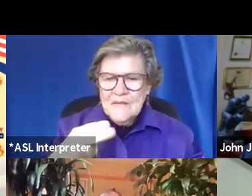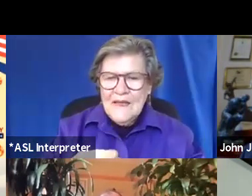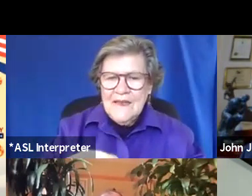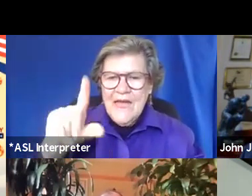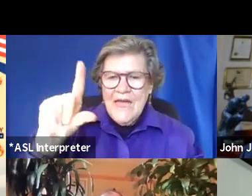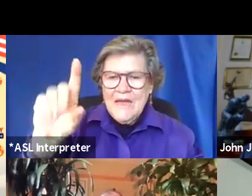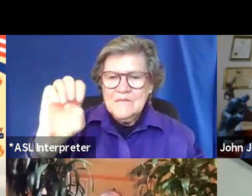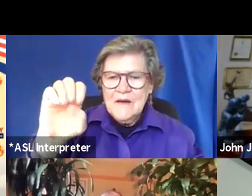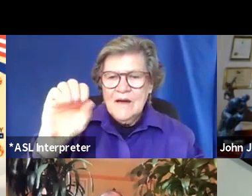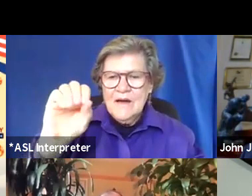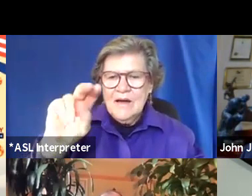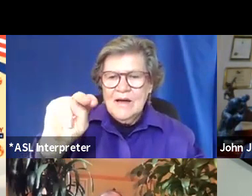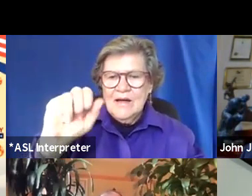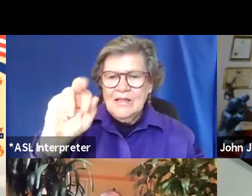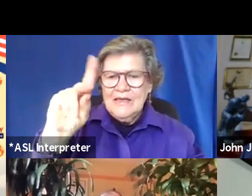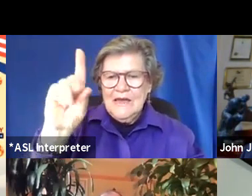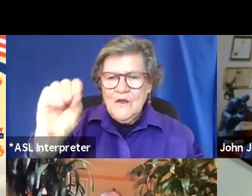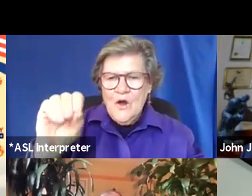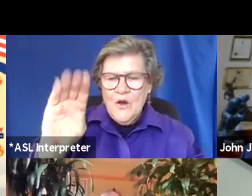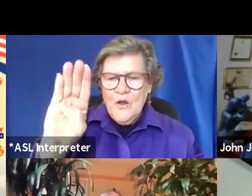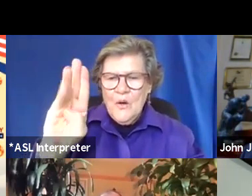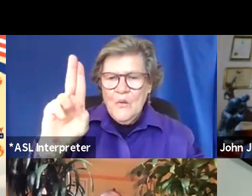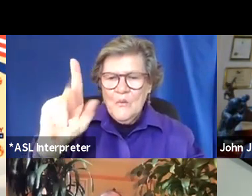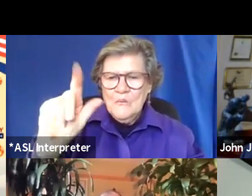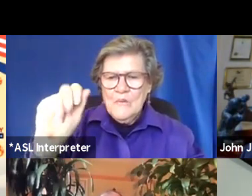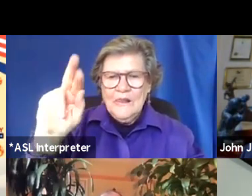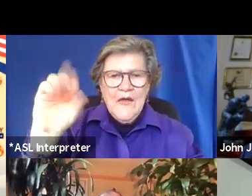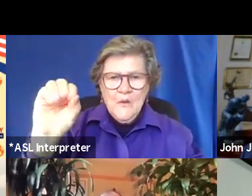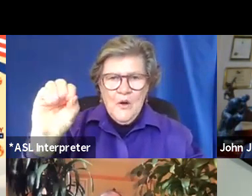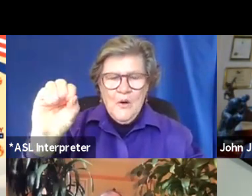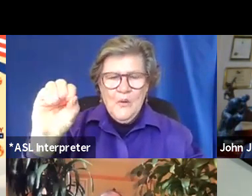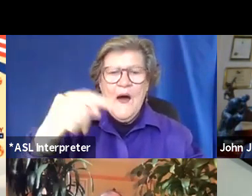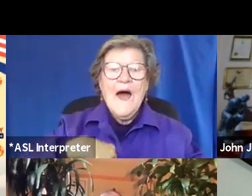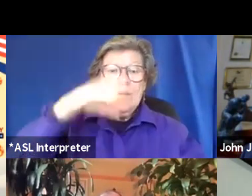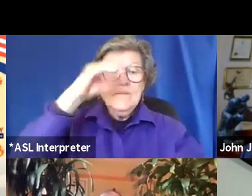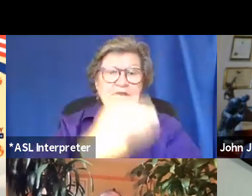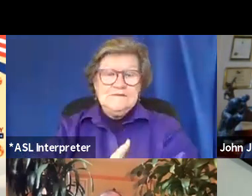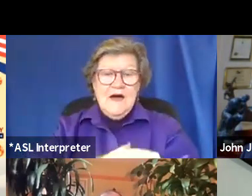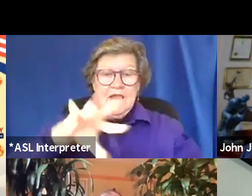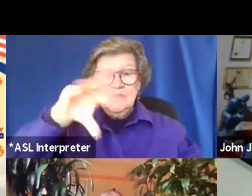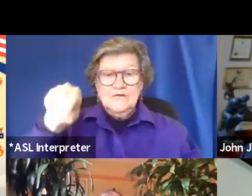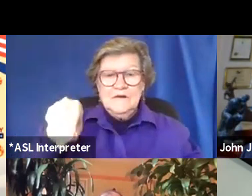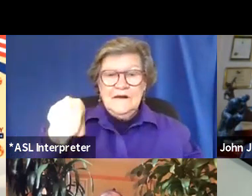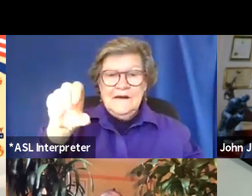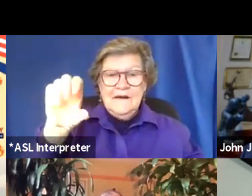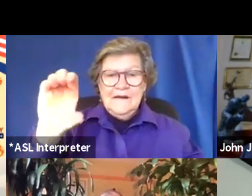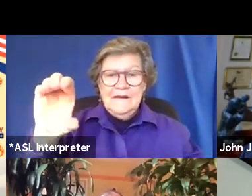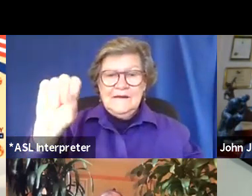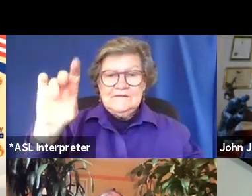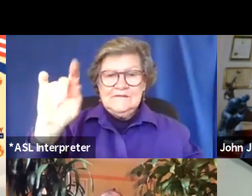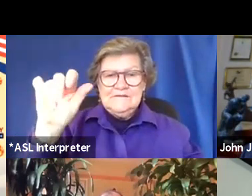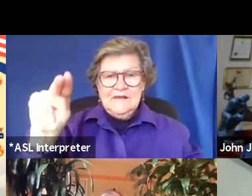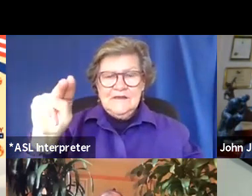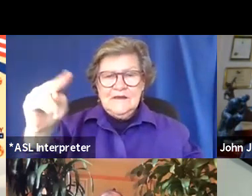your support in the upcoming Democratic primary. I am the son of Sicilian immigrants, first generation